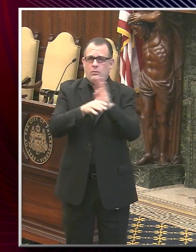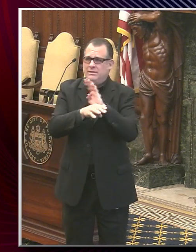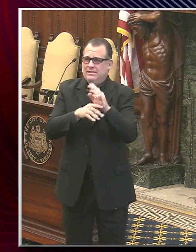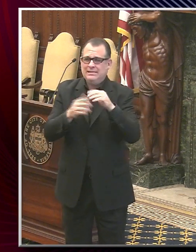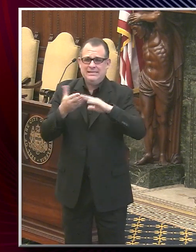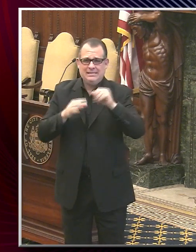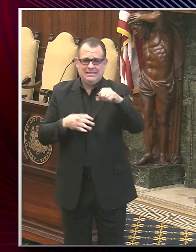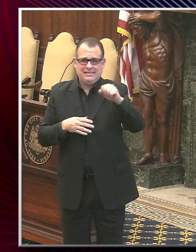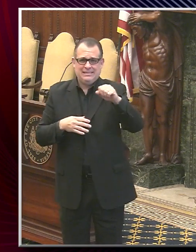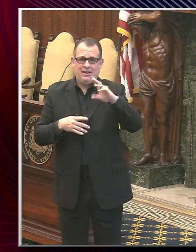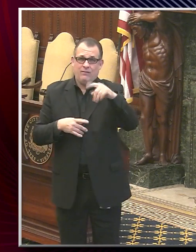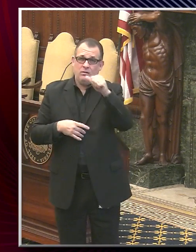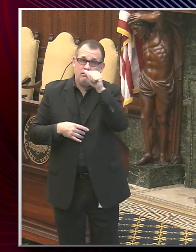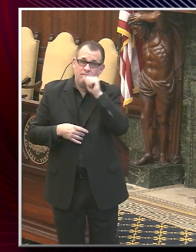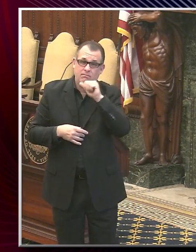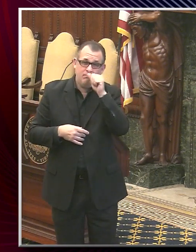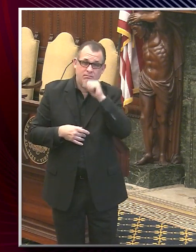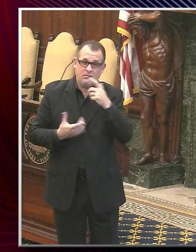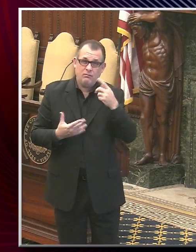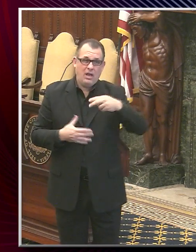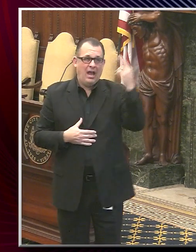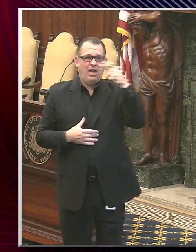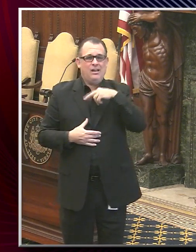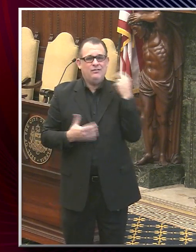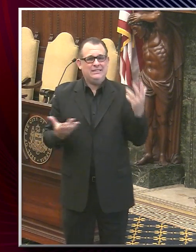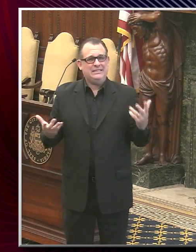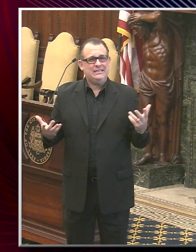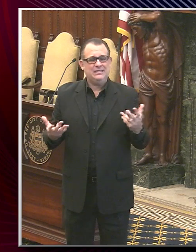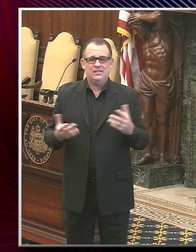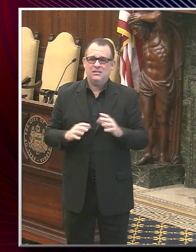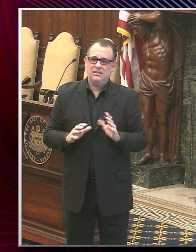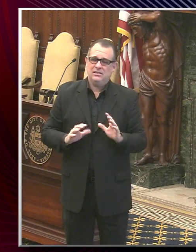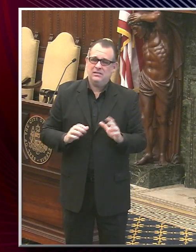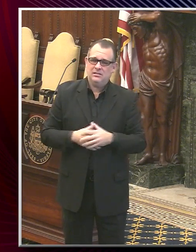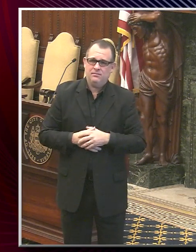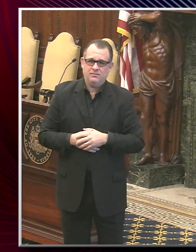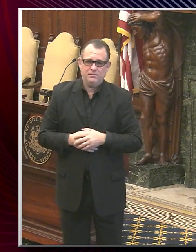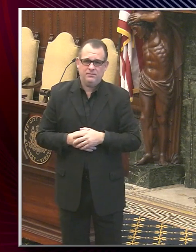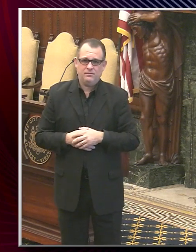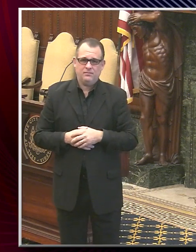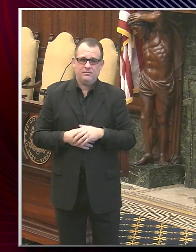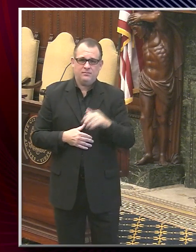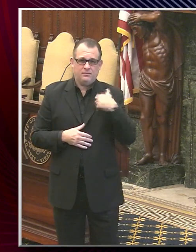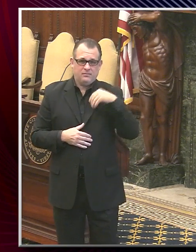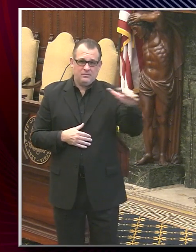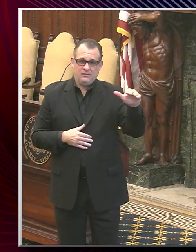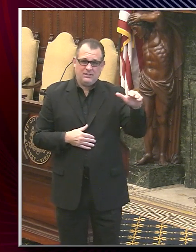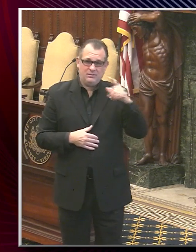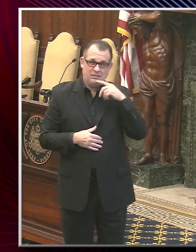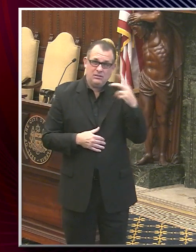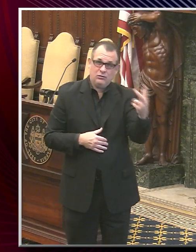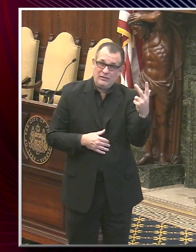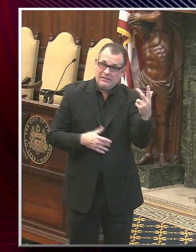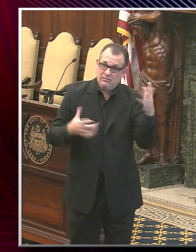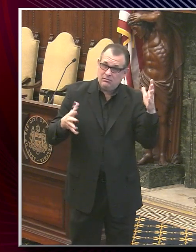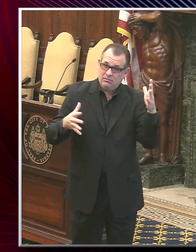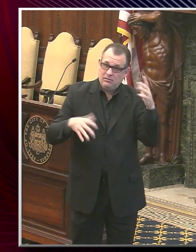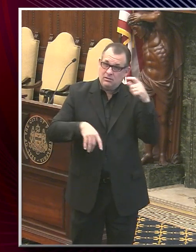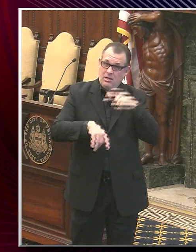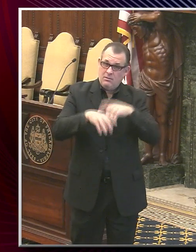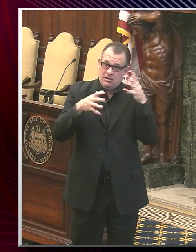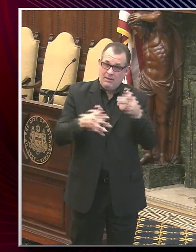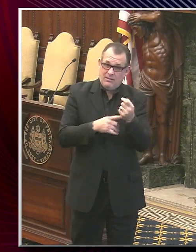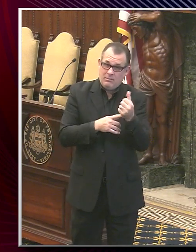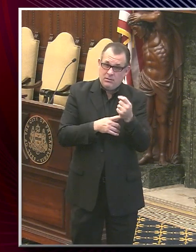but right now we feel like it's just too risky. And it's just 6 weeks, right? Thank you. Hey, Brandon, yep. We have very little time left